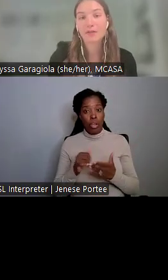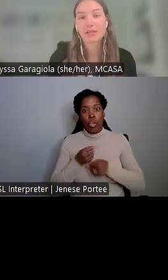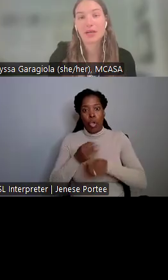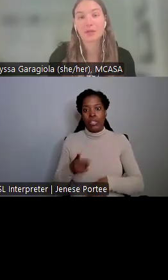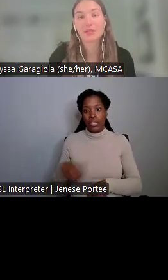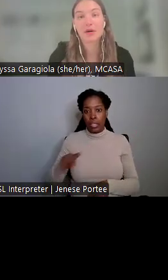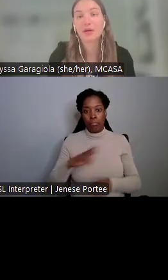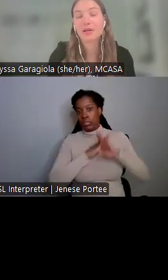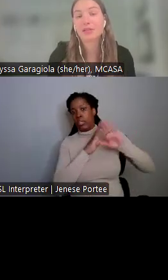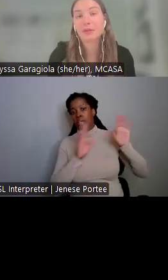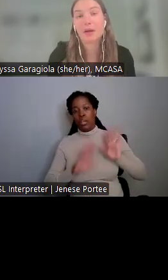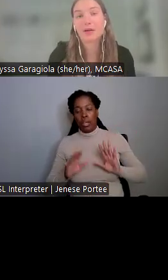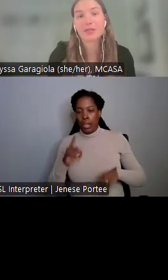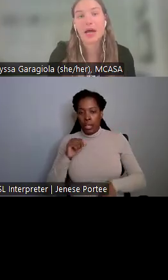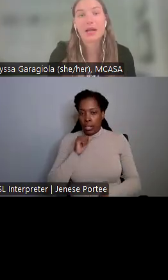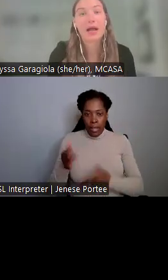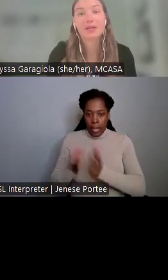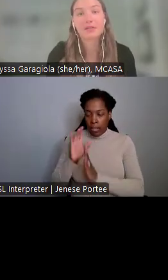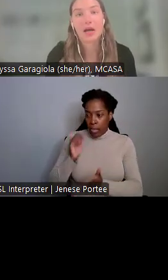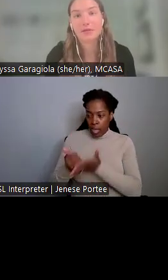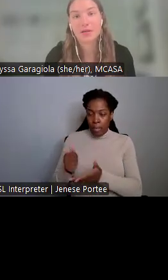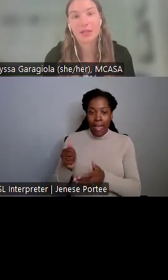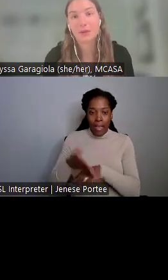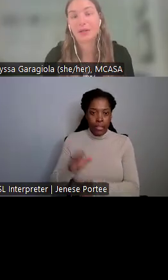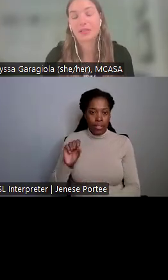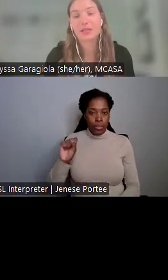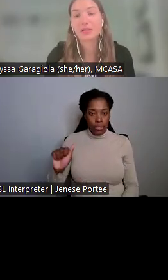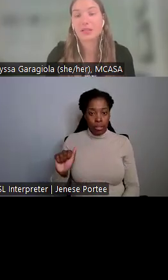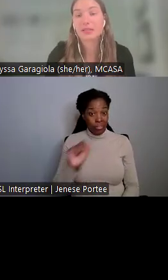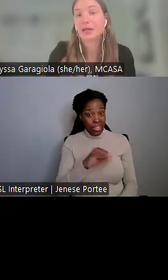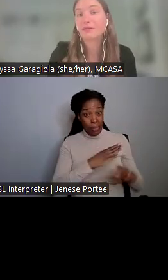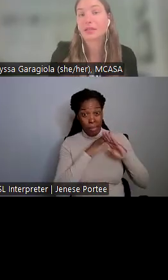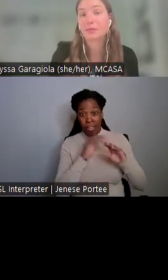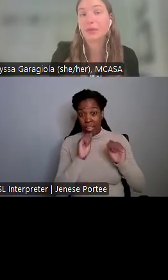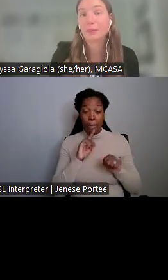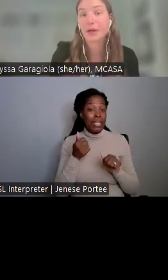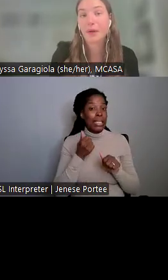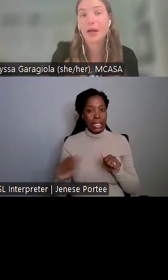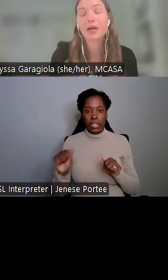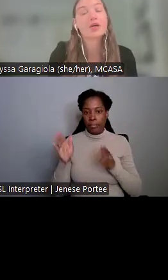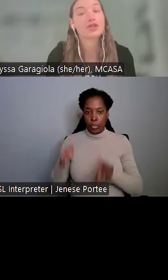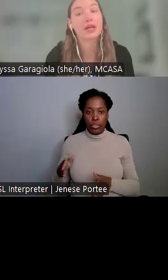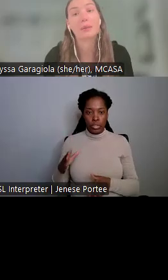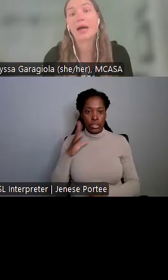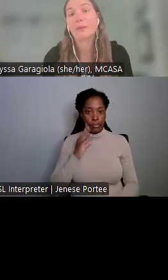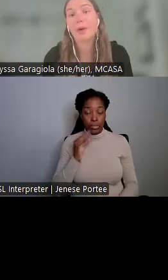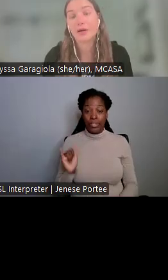help after a sexual assault. And these can be barriers that any survivor experiences, things like victim blaming, right?